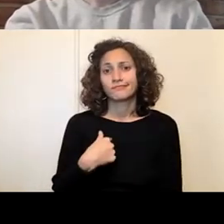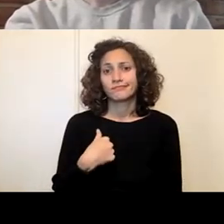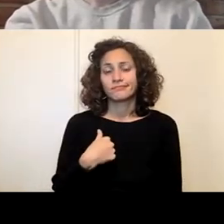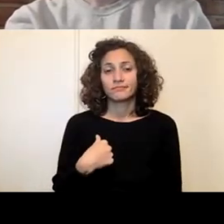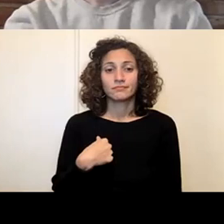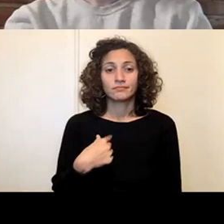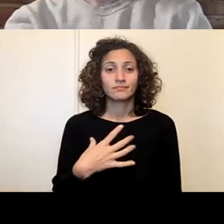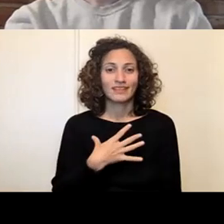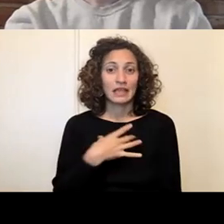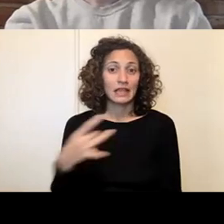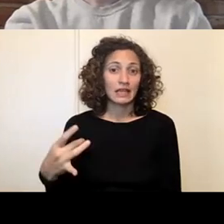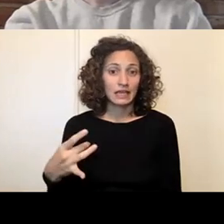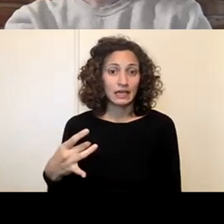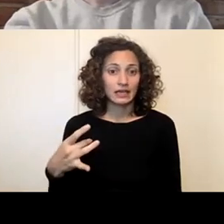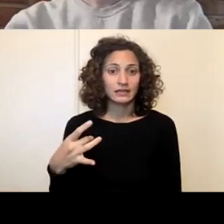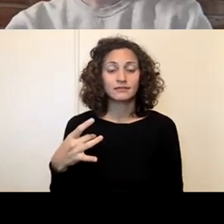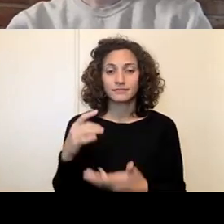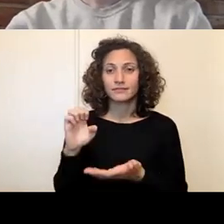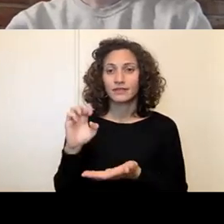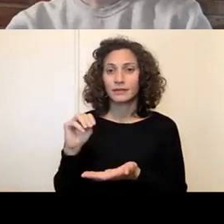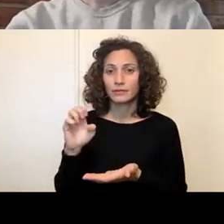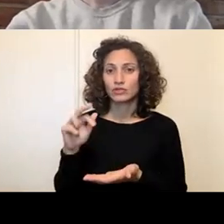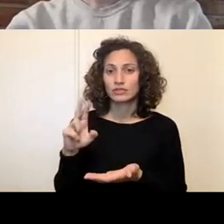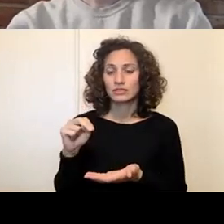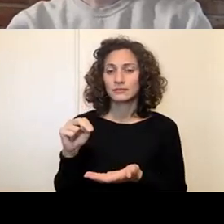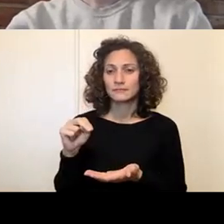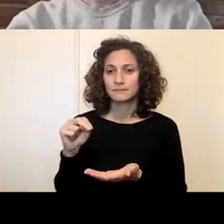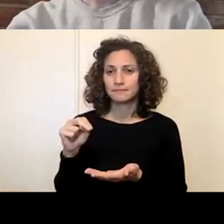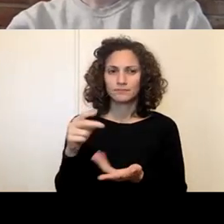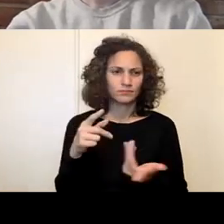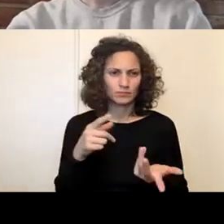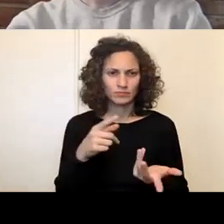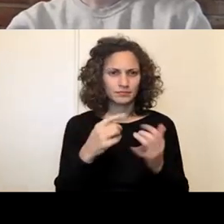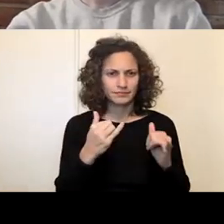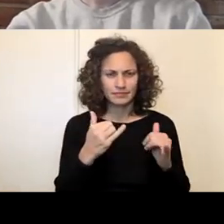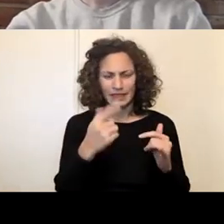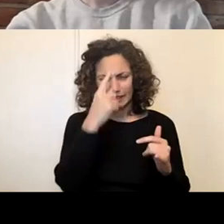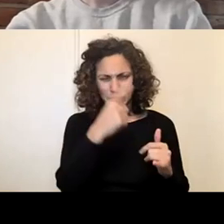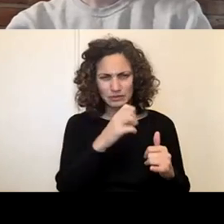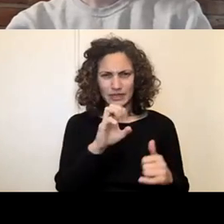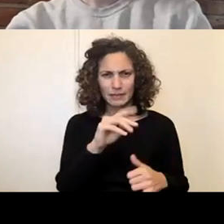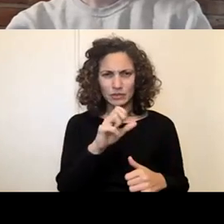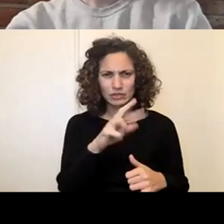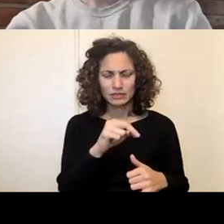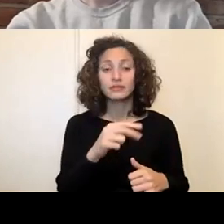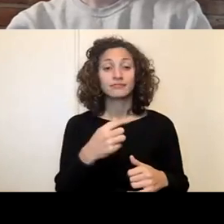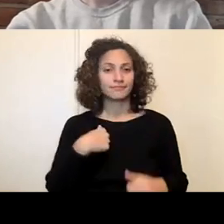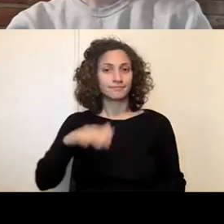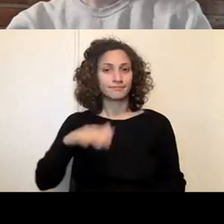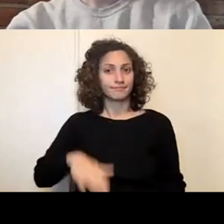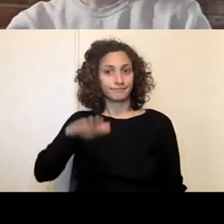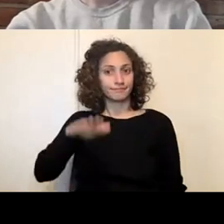the Emerson had mentioned, I think it's Emerson, had mentioned, I grew up in the